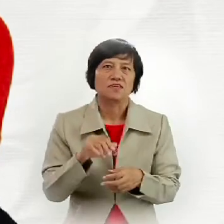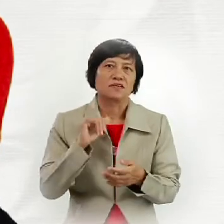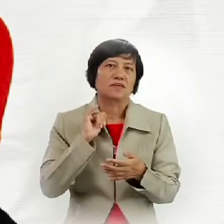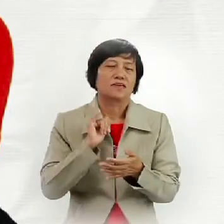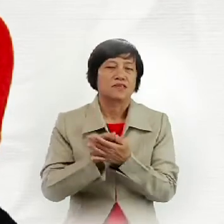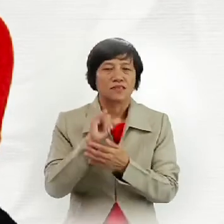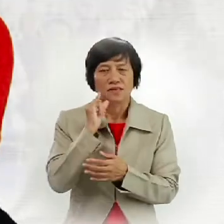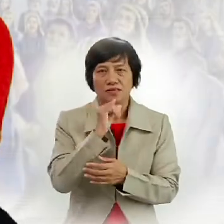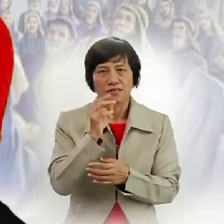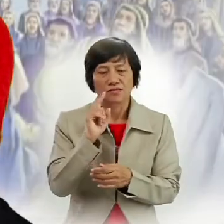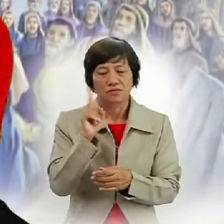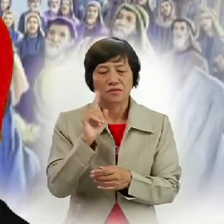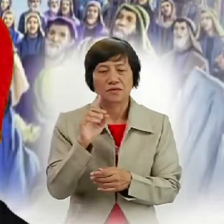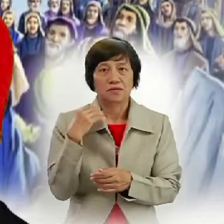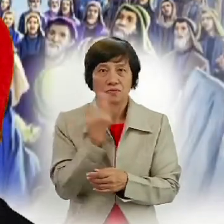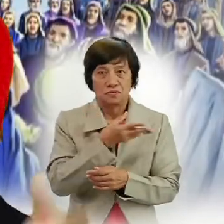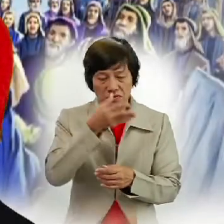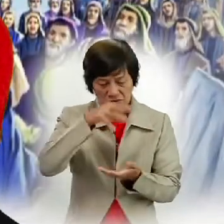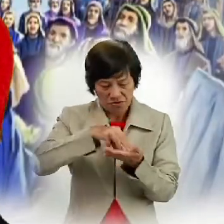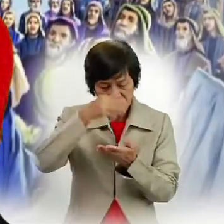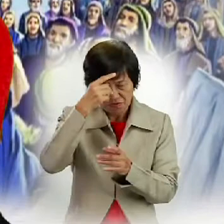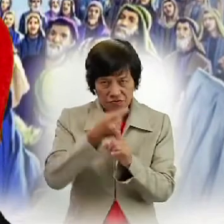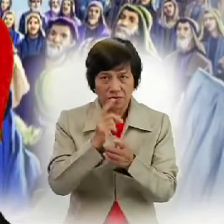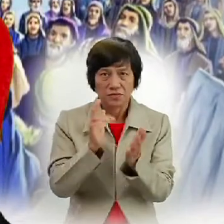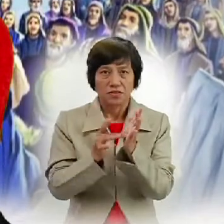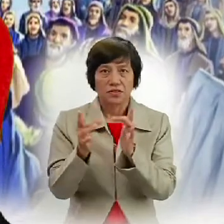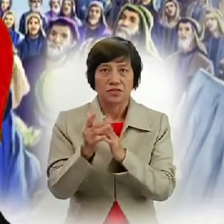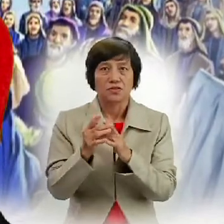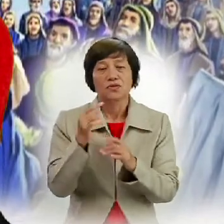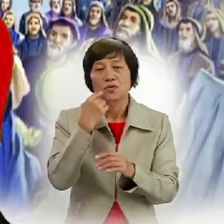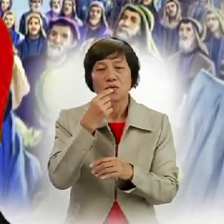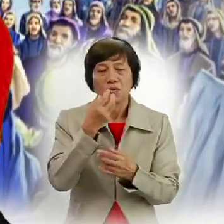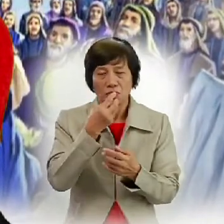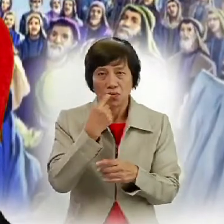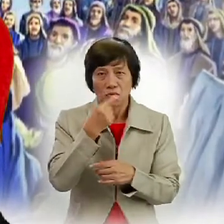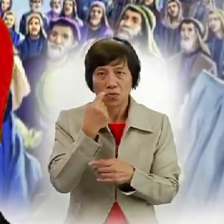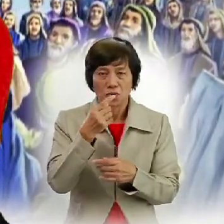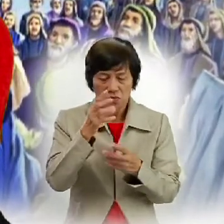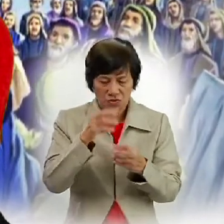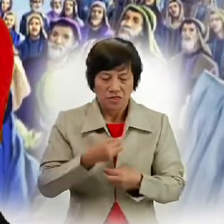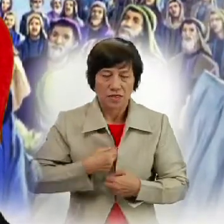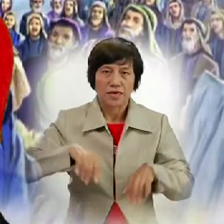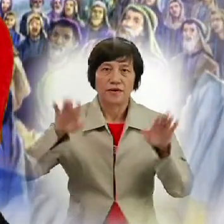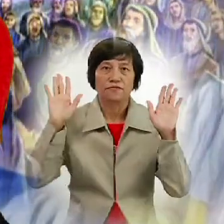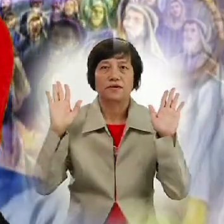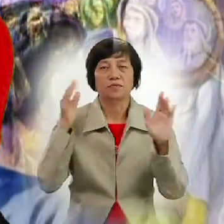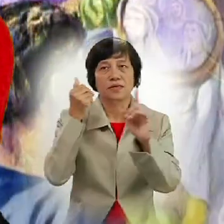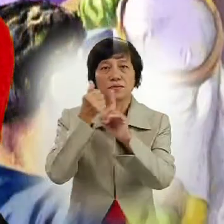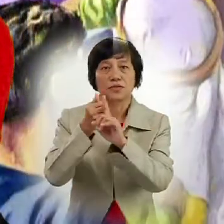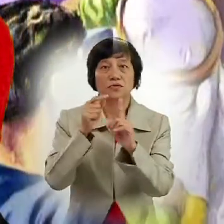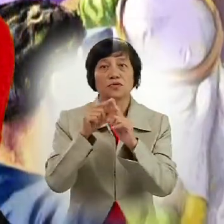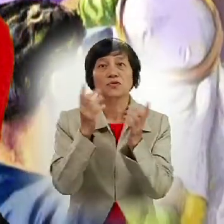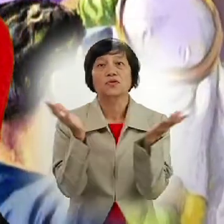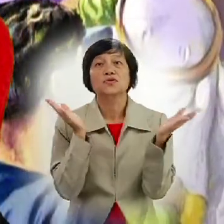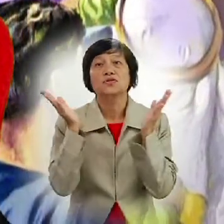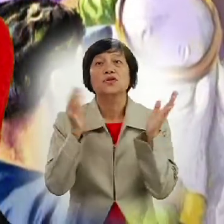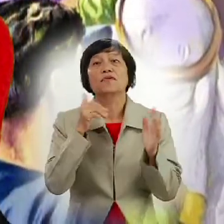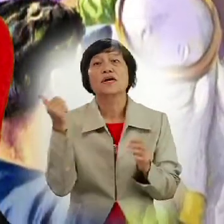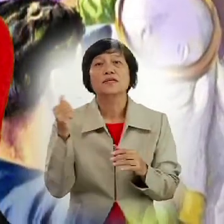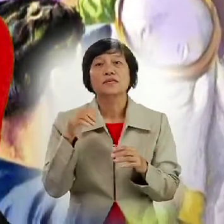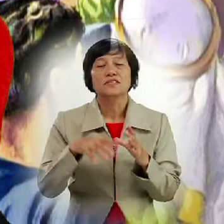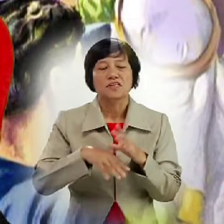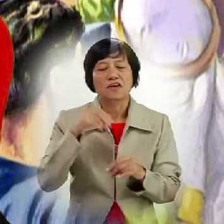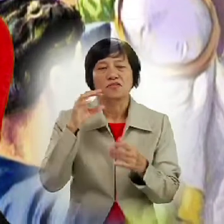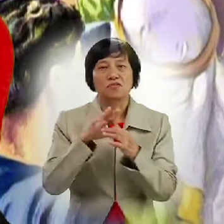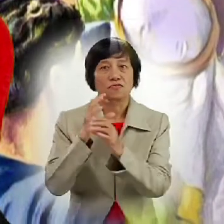learn from Jesus, who gave everything of himself to save others. Out of caring for